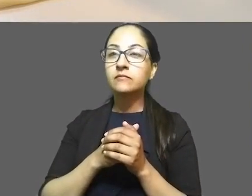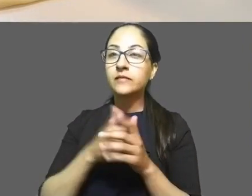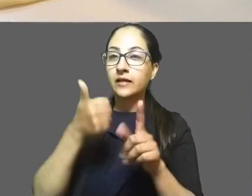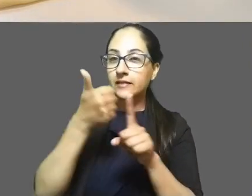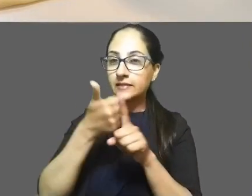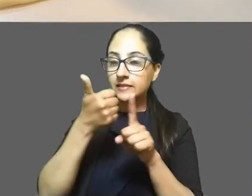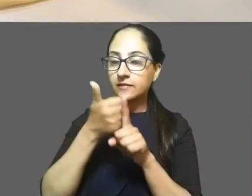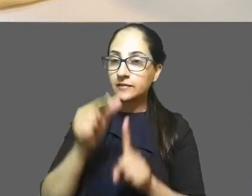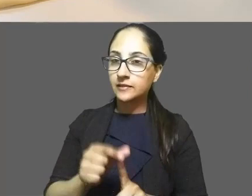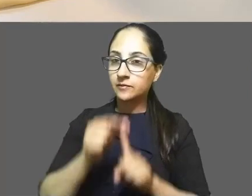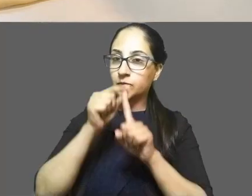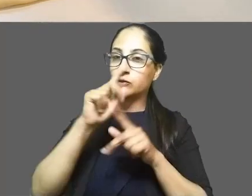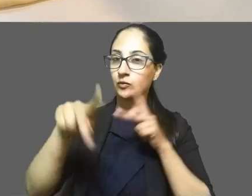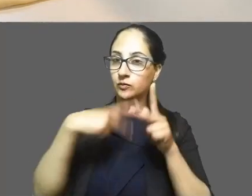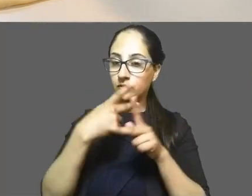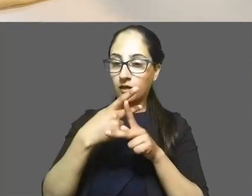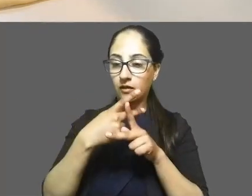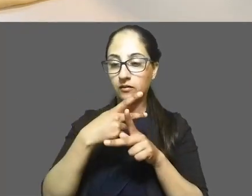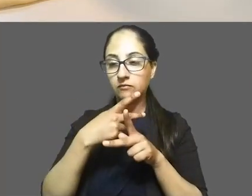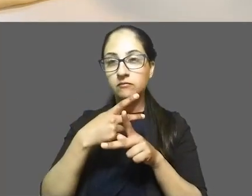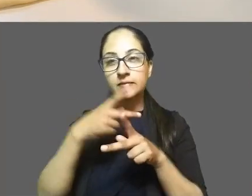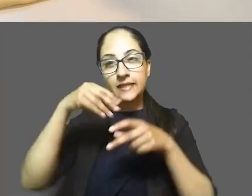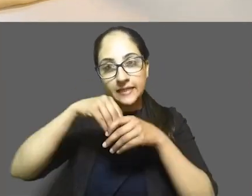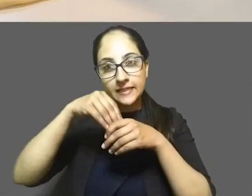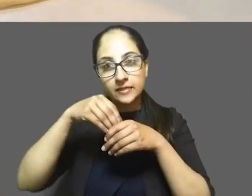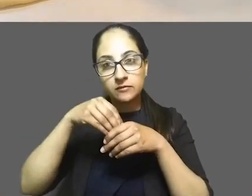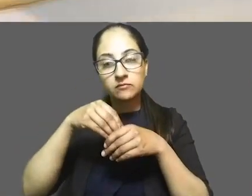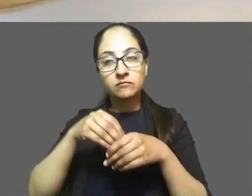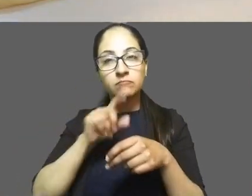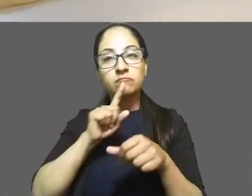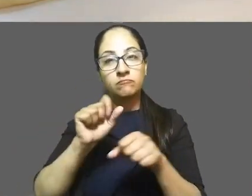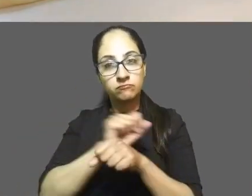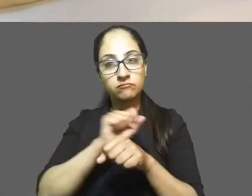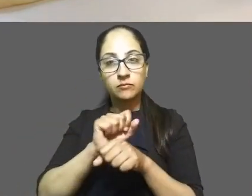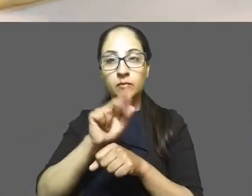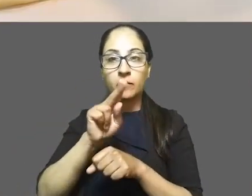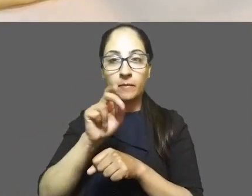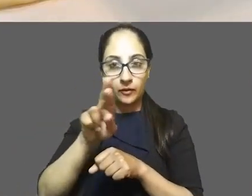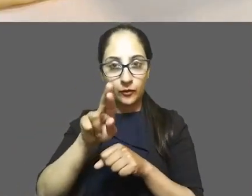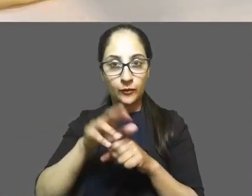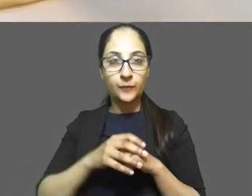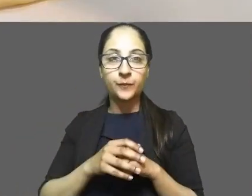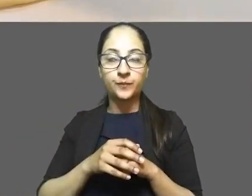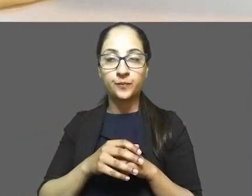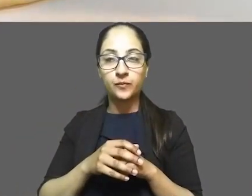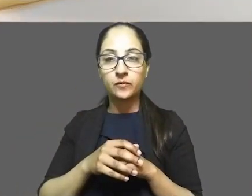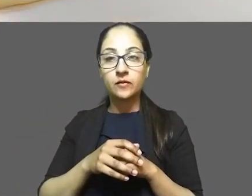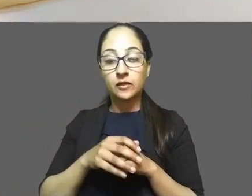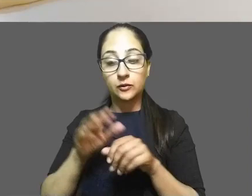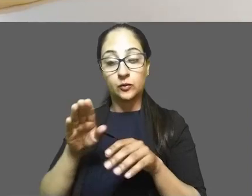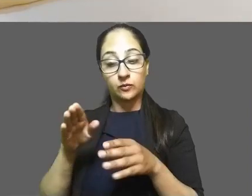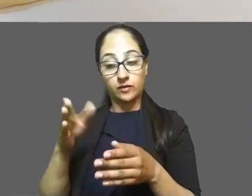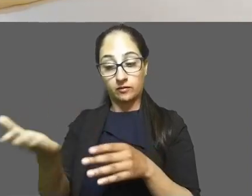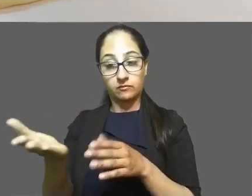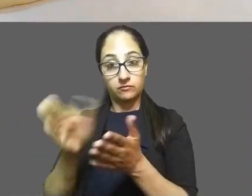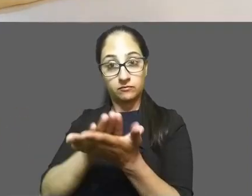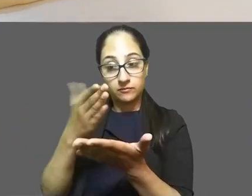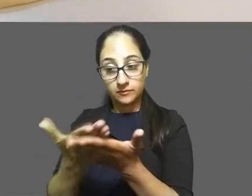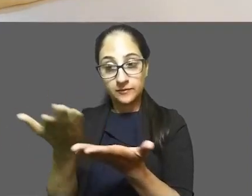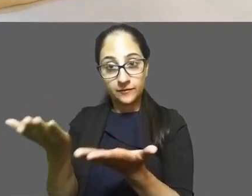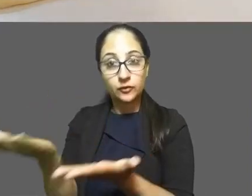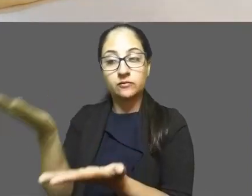the impurities has been removed from. And I like to coat a little bit on as soon as it's done.